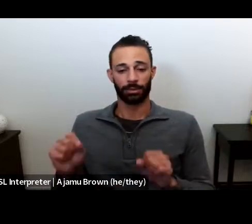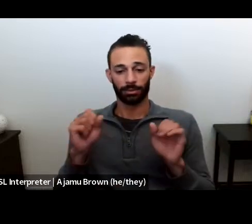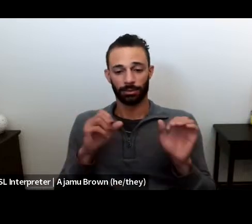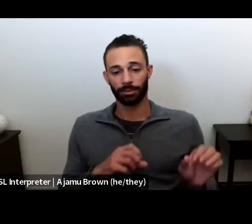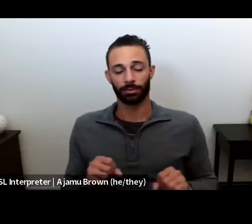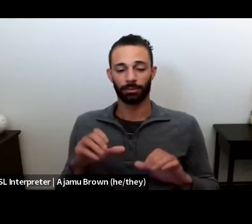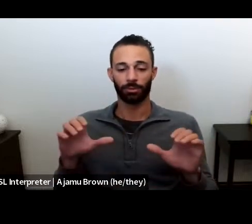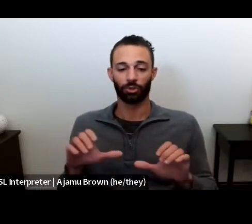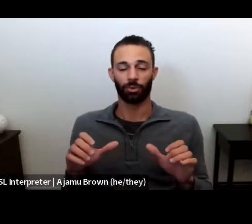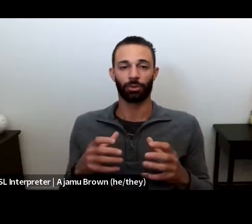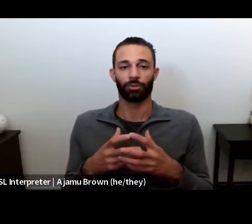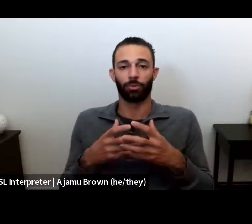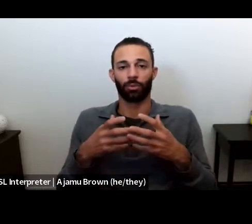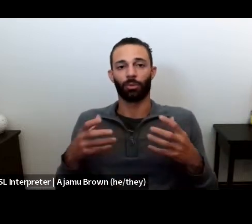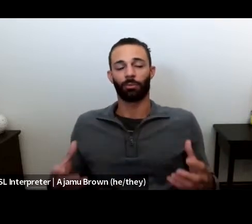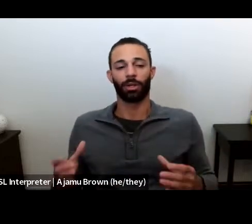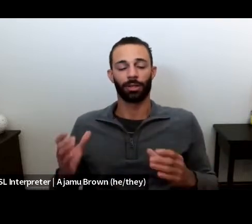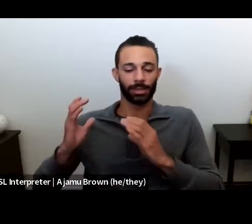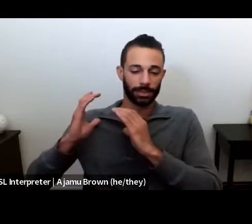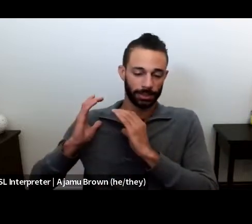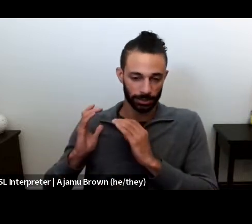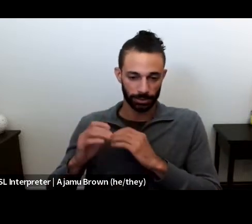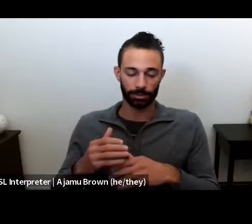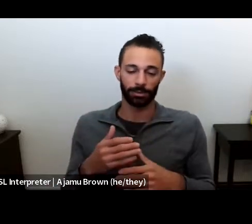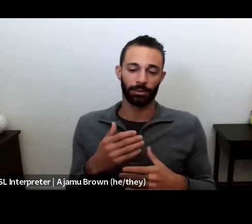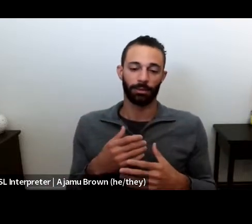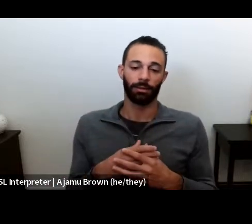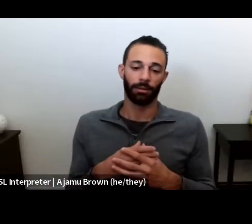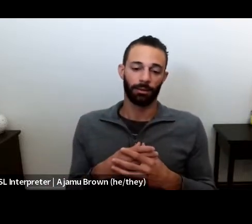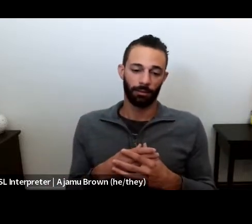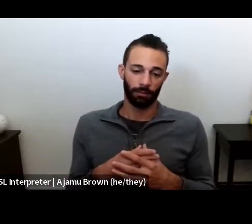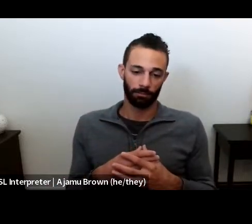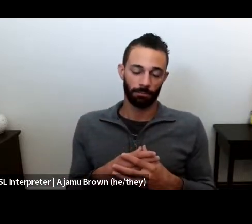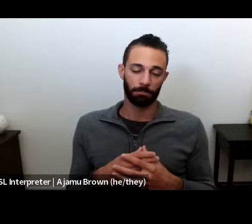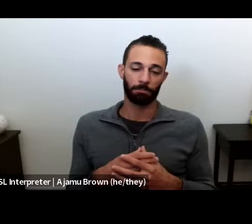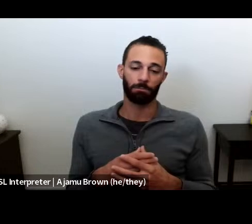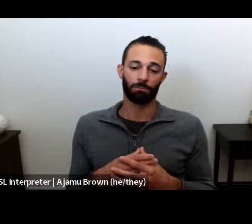heavy lifting. Okay.